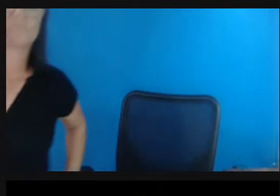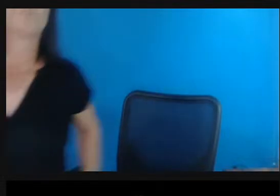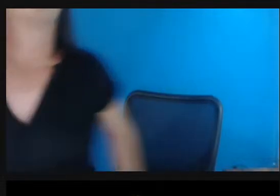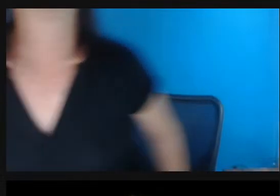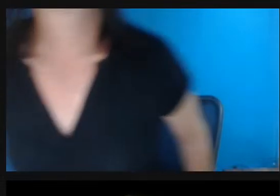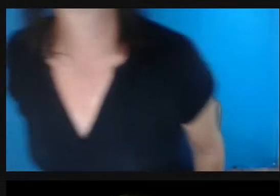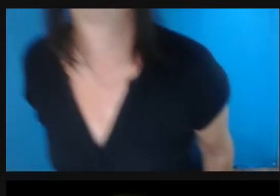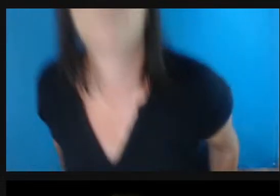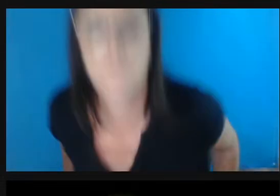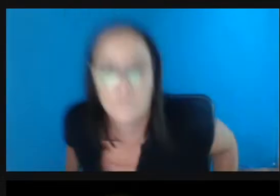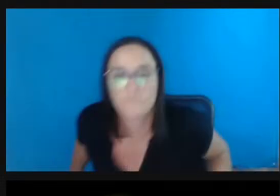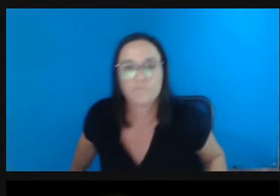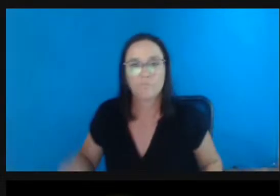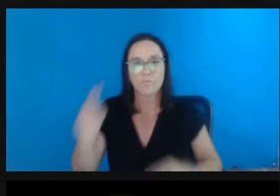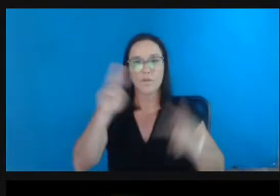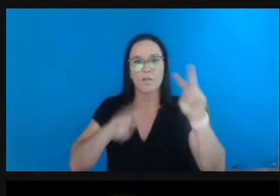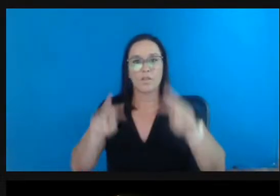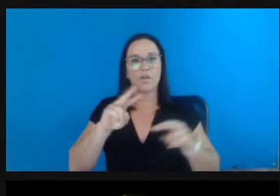USGS table,